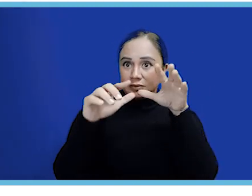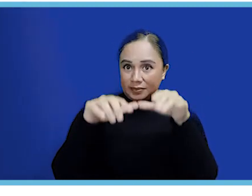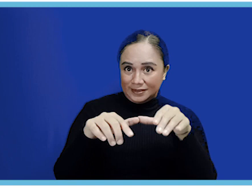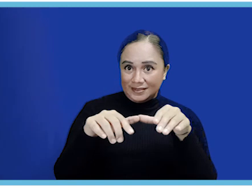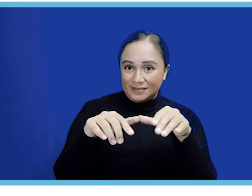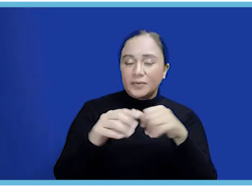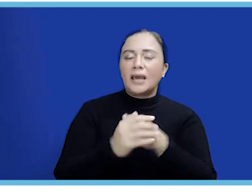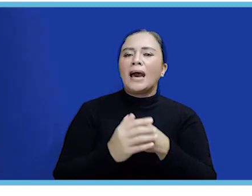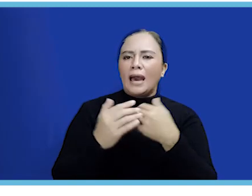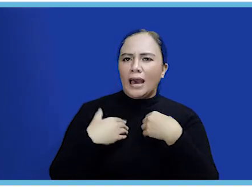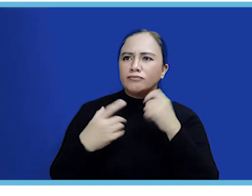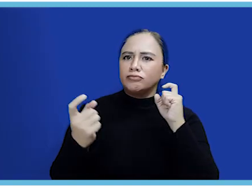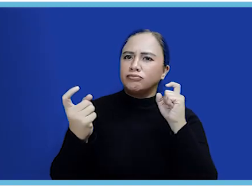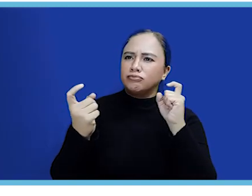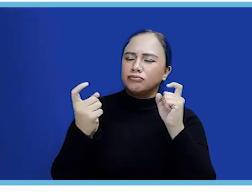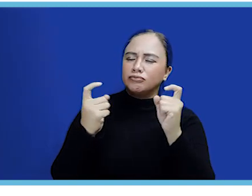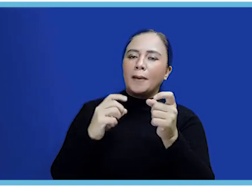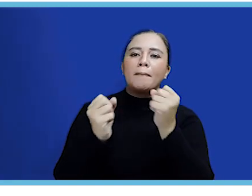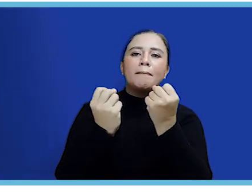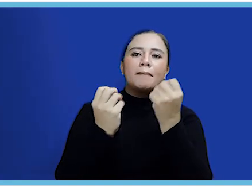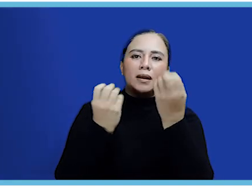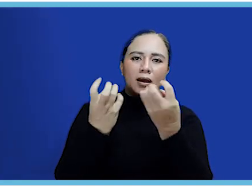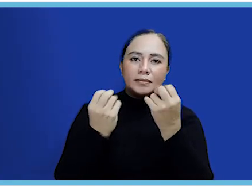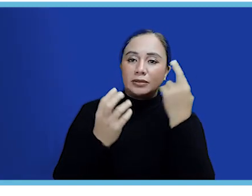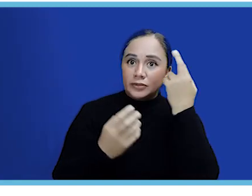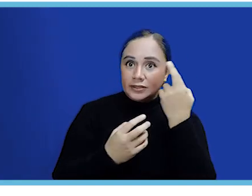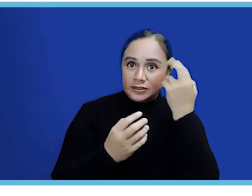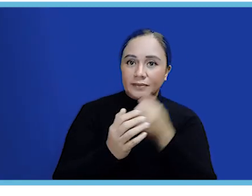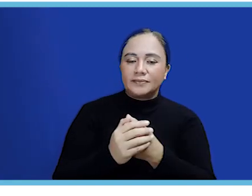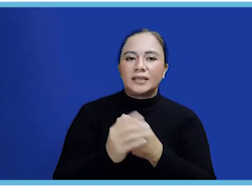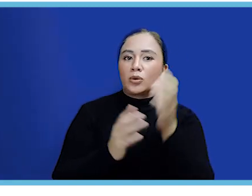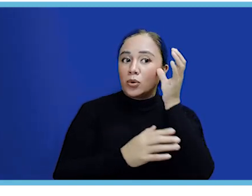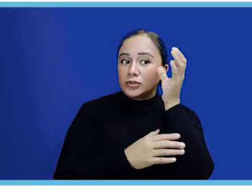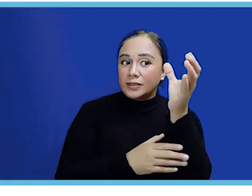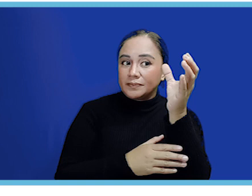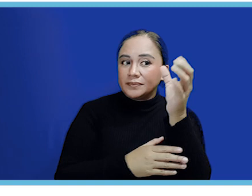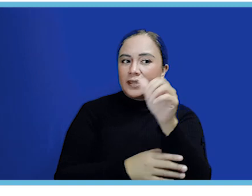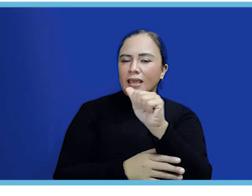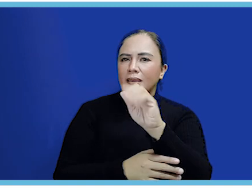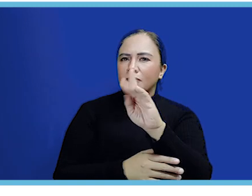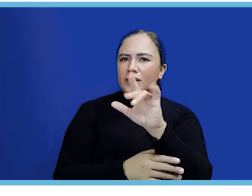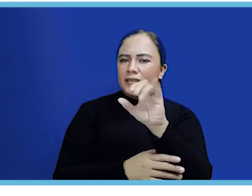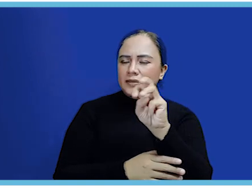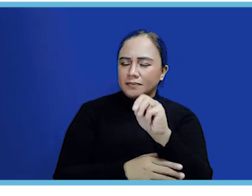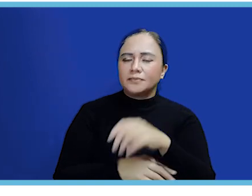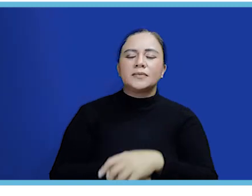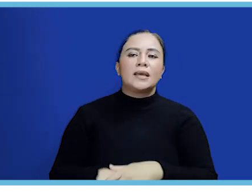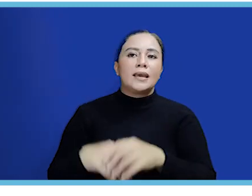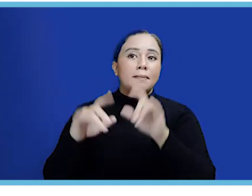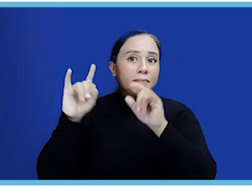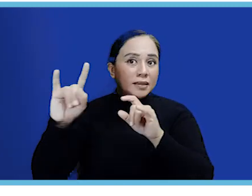with disabilities have been shaped by many factors, like concepts of ableism,